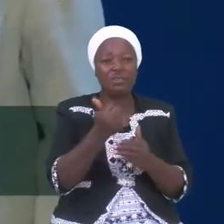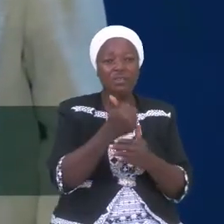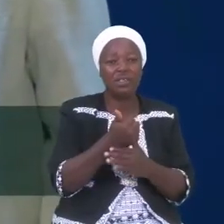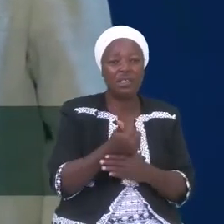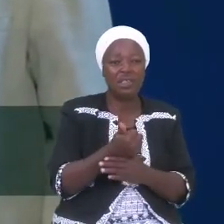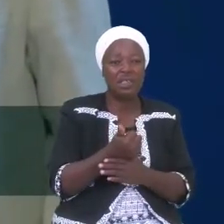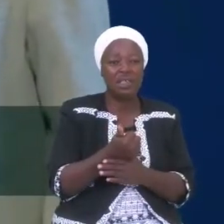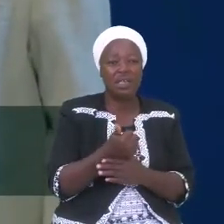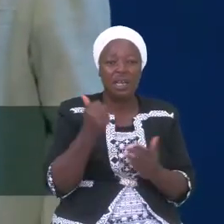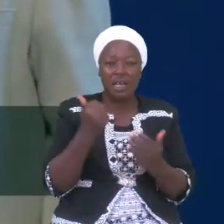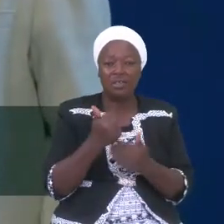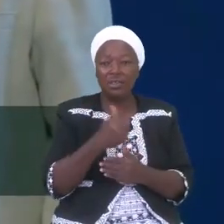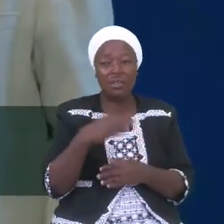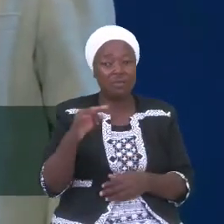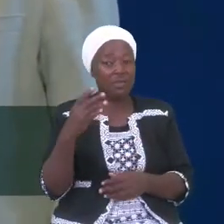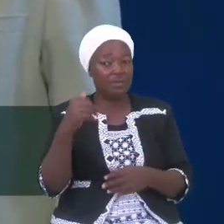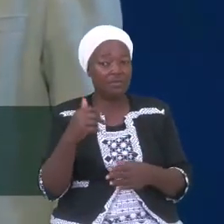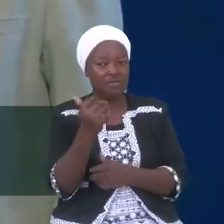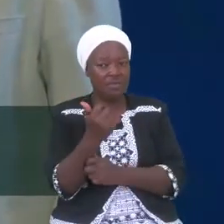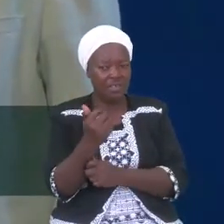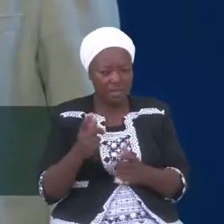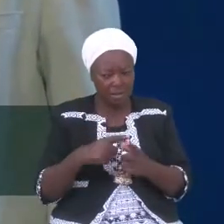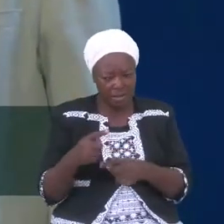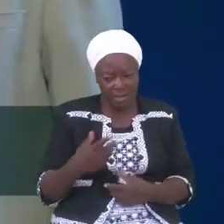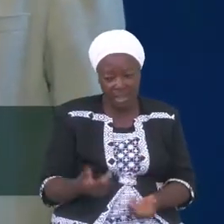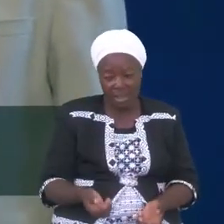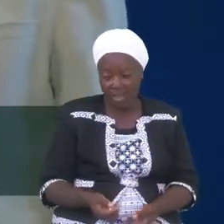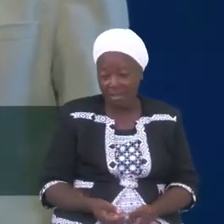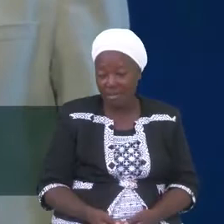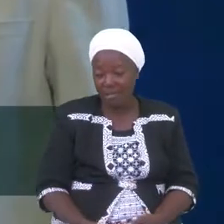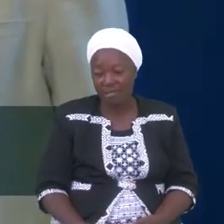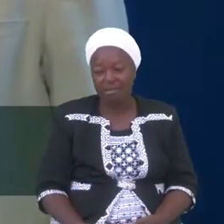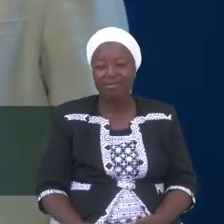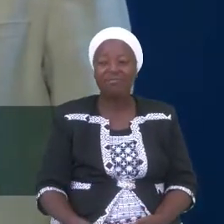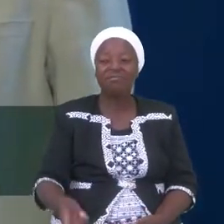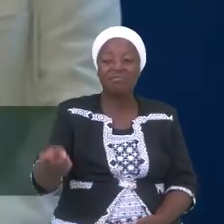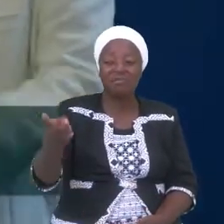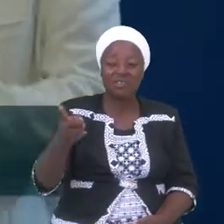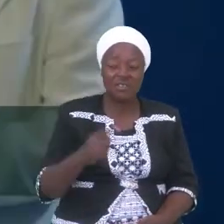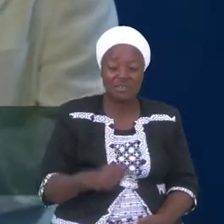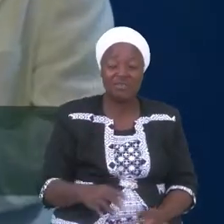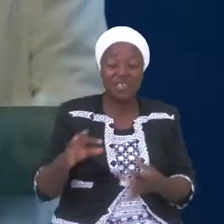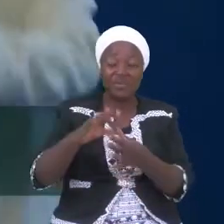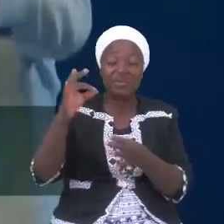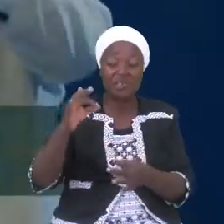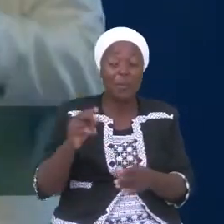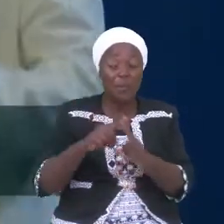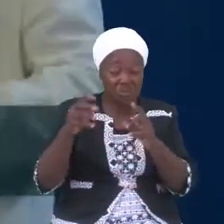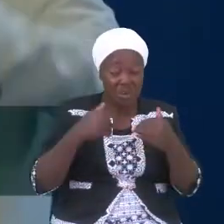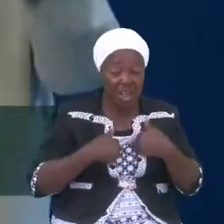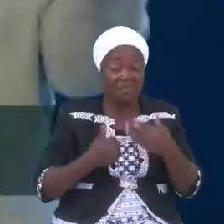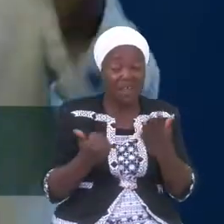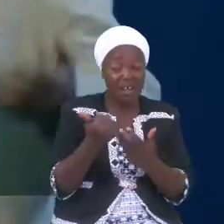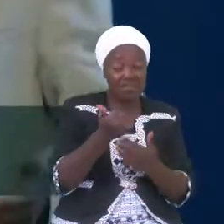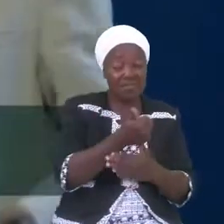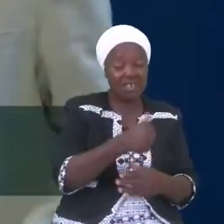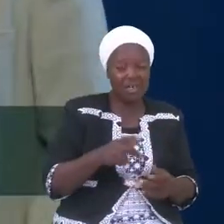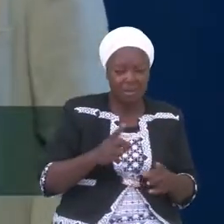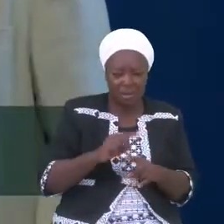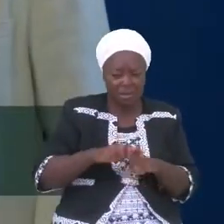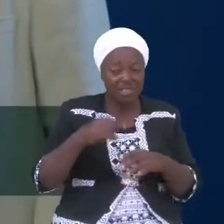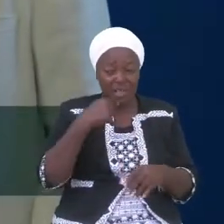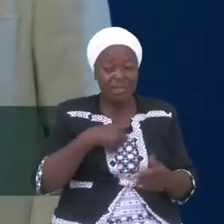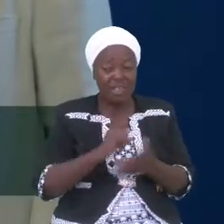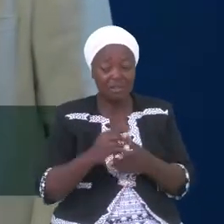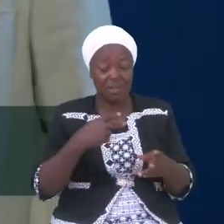flesh? Don't tell me you are spiritual and you have adultery of the flesh. Don't tell me you speak in tongues and